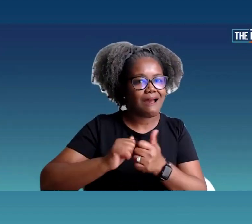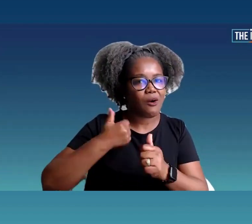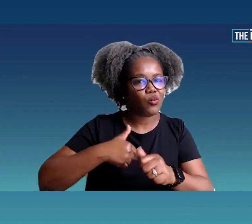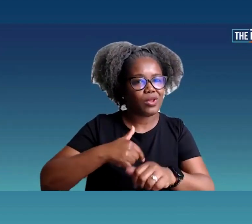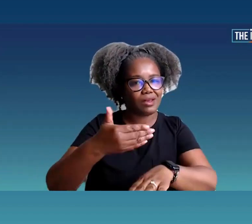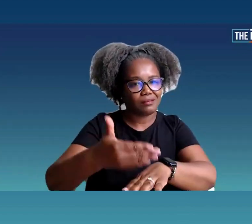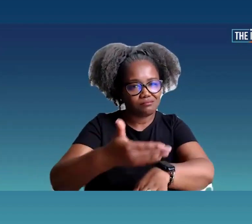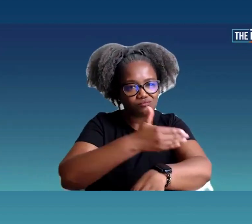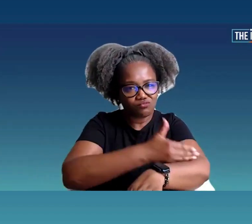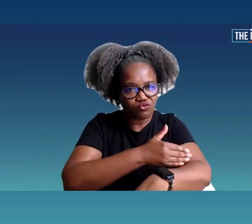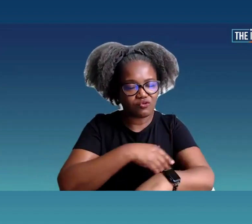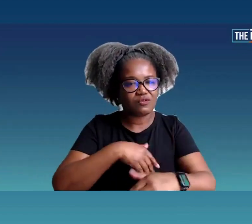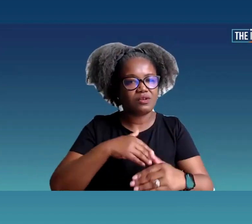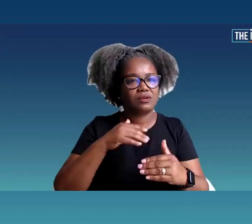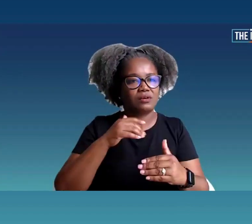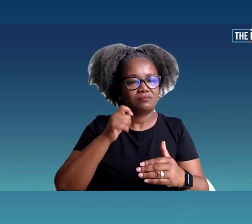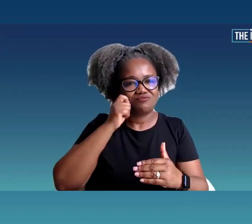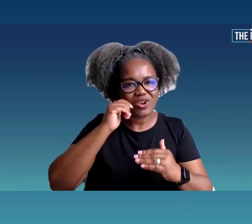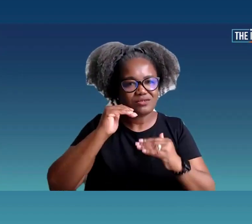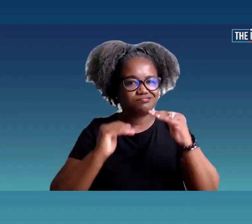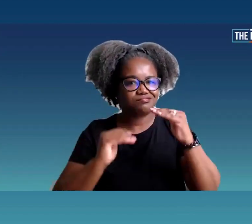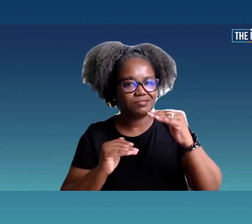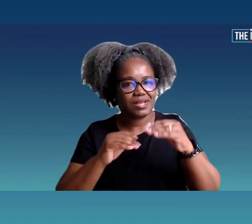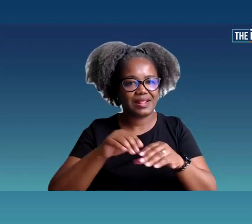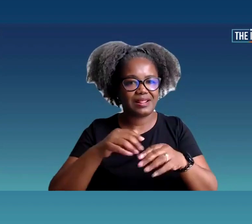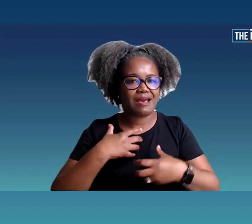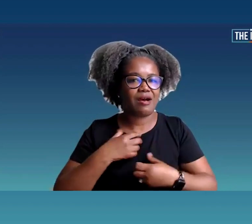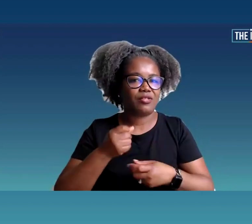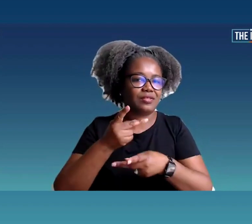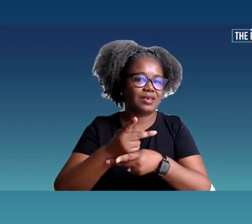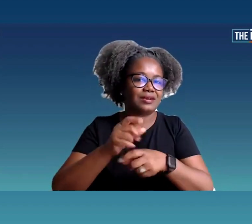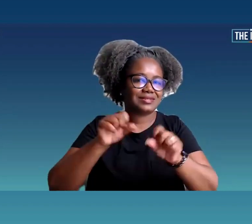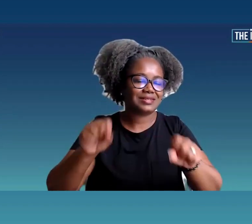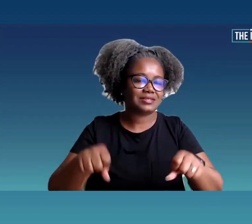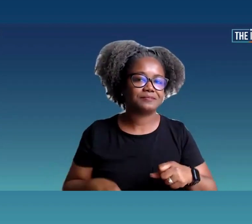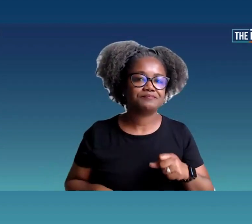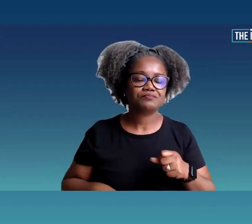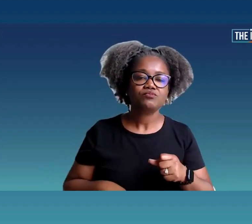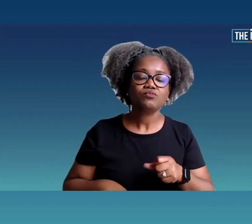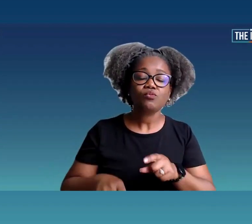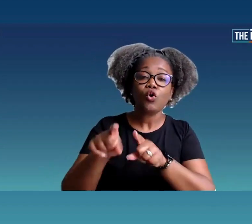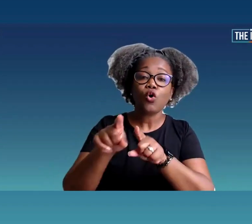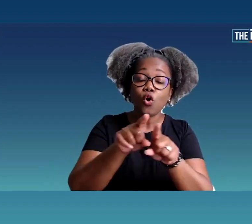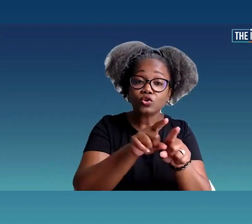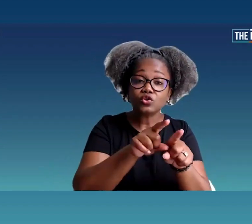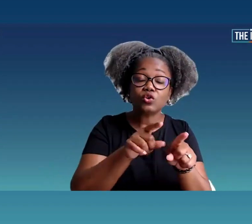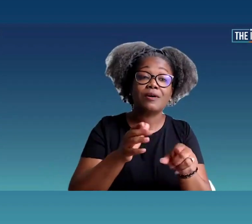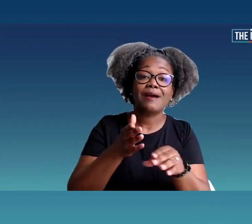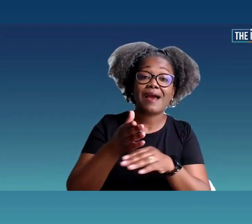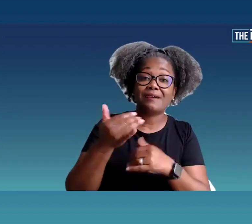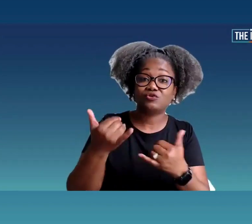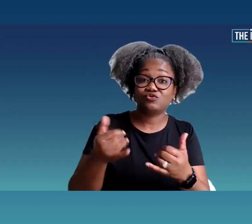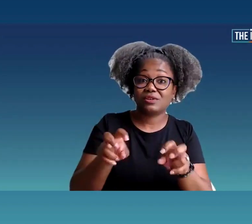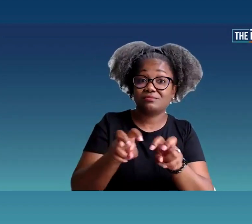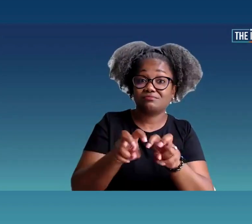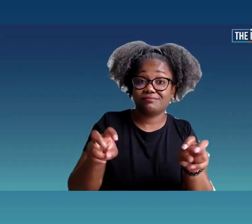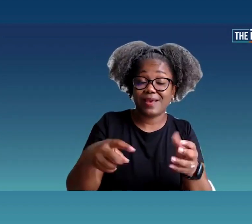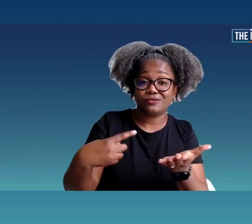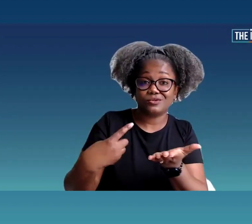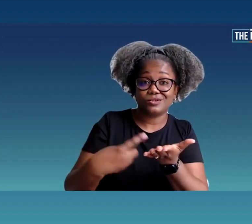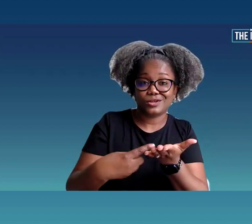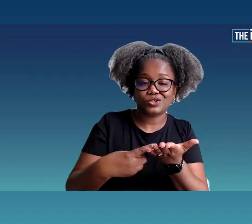standpoint is if you will stay with us for the breakouts after the panel. We're going to have some breakouts after the panel. This is